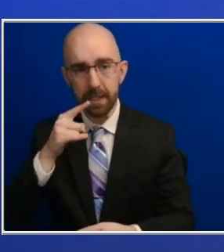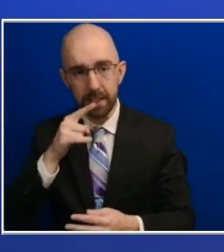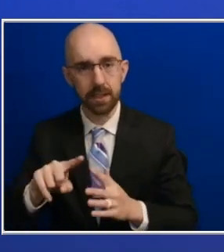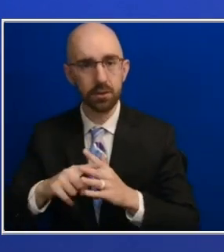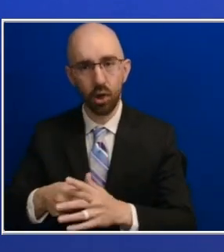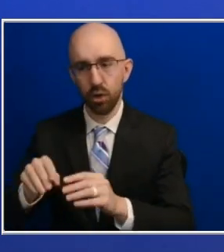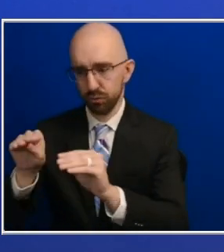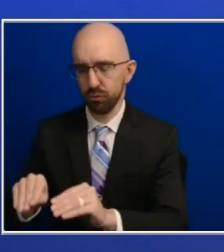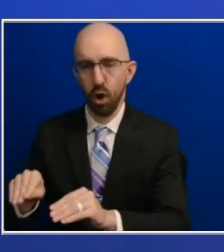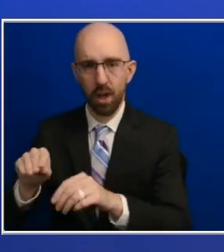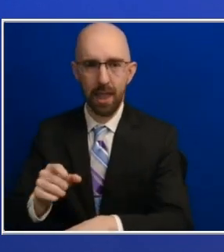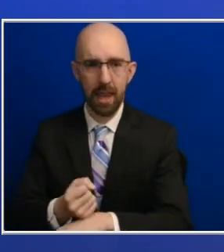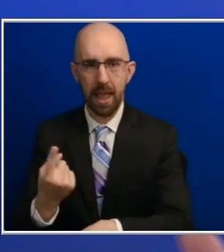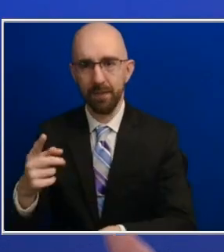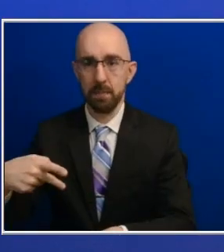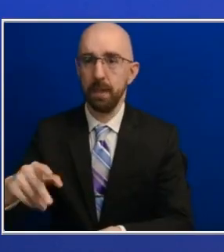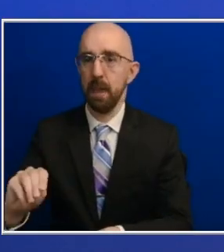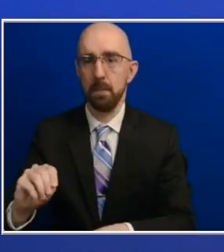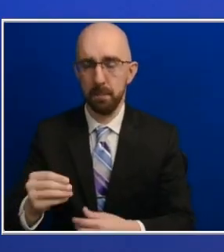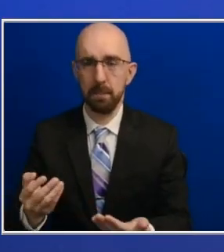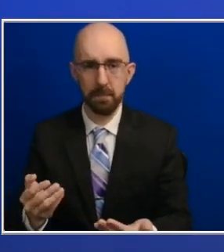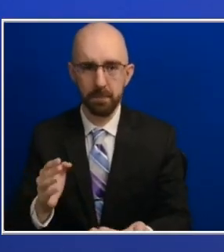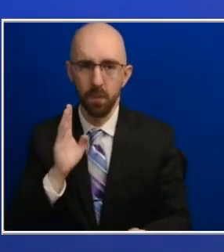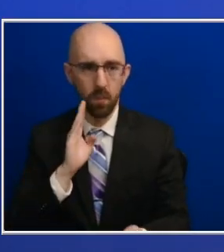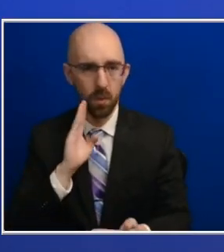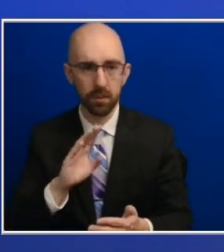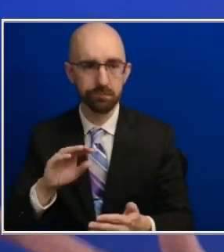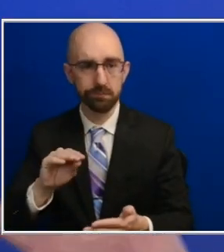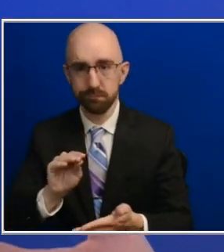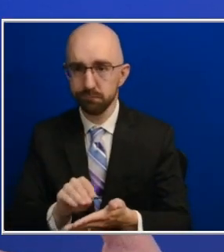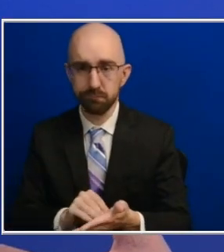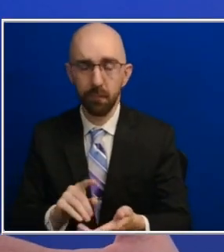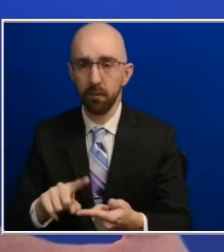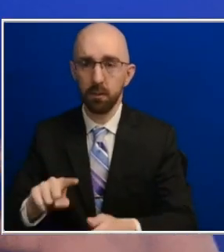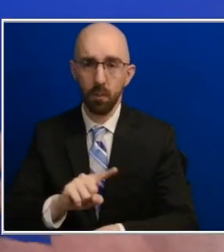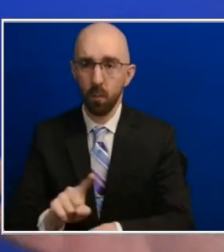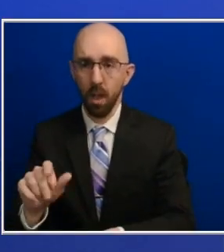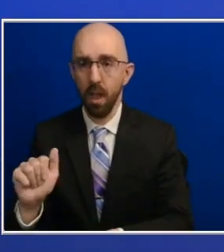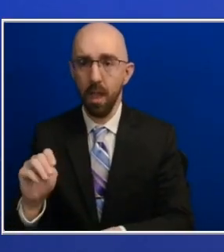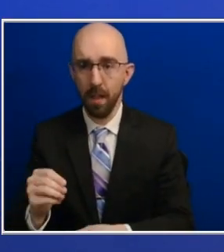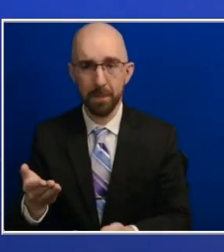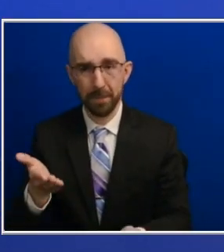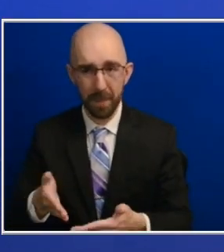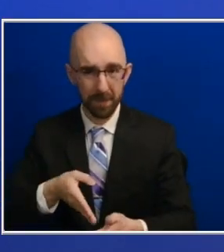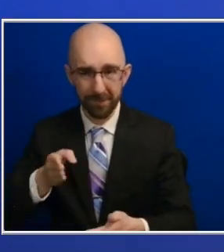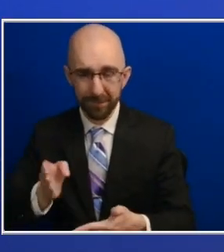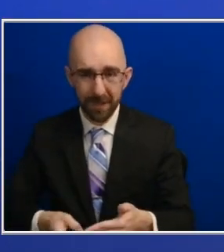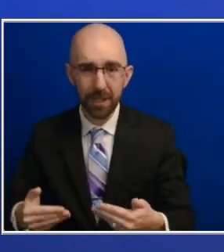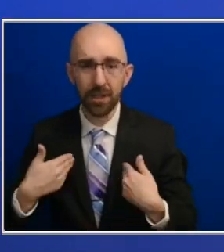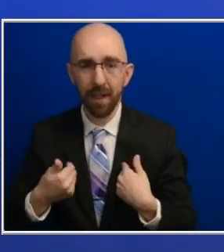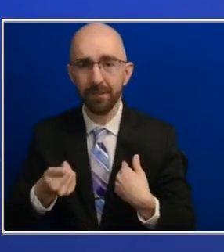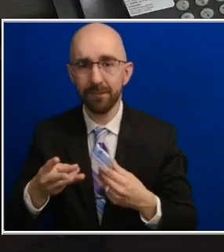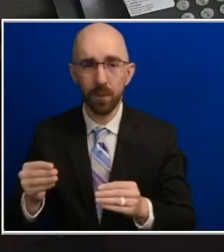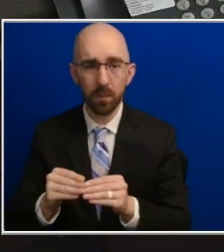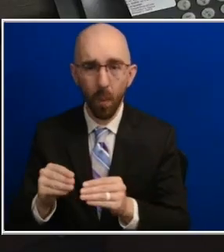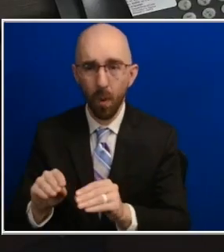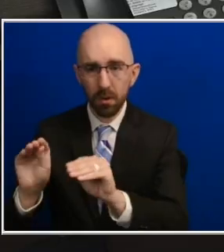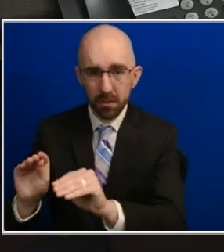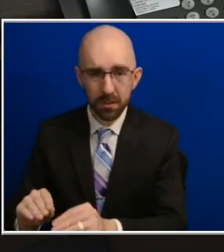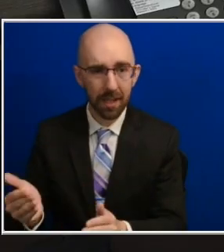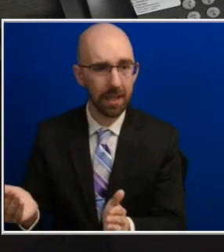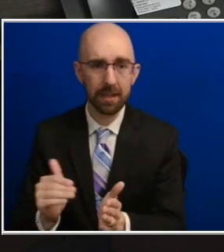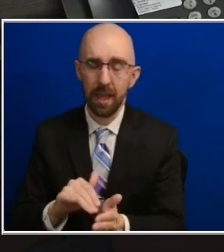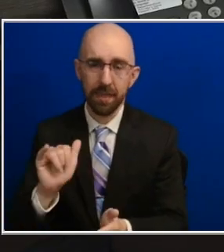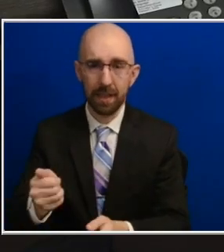about 11 p.m. And would chart until 1 a.m. and maybe get done, maybe still have a few more to do. And again, that is several